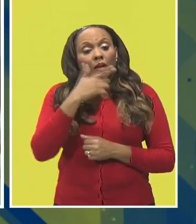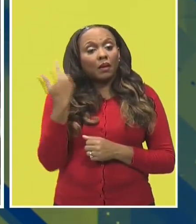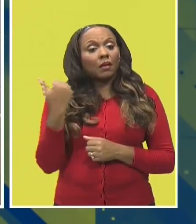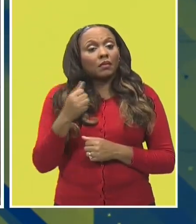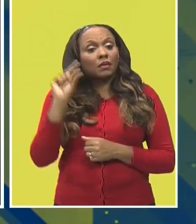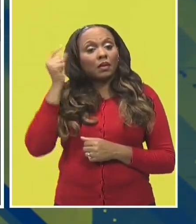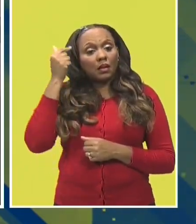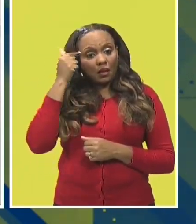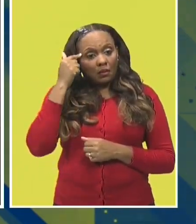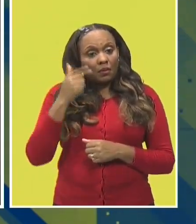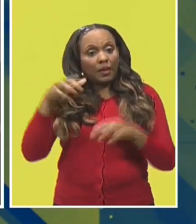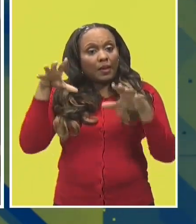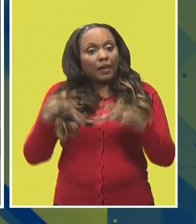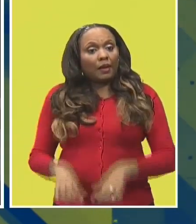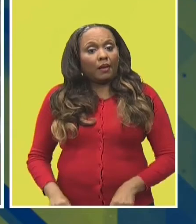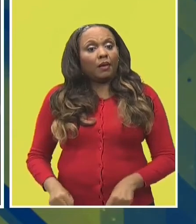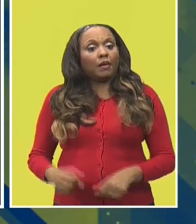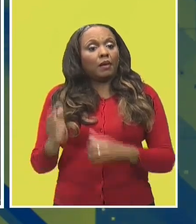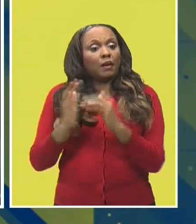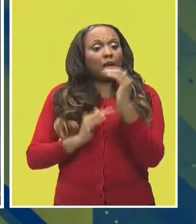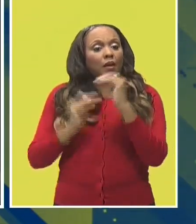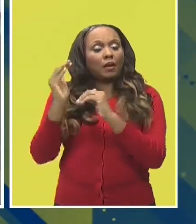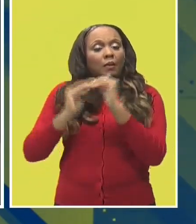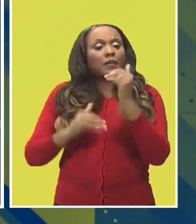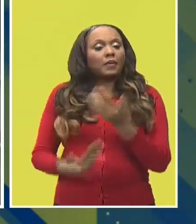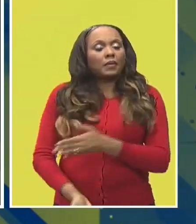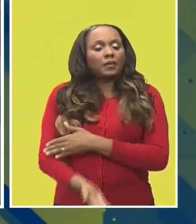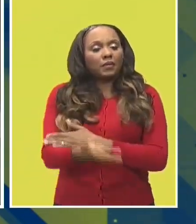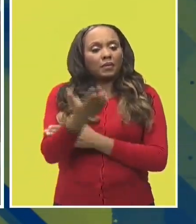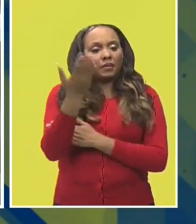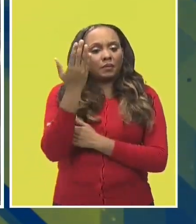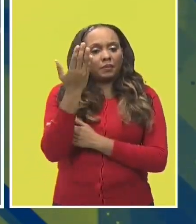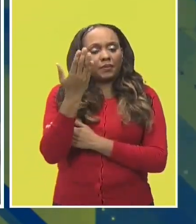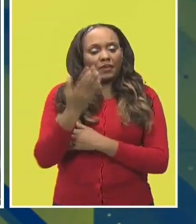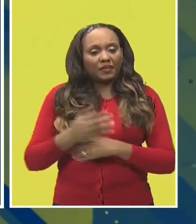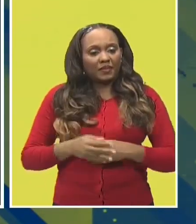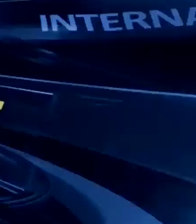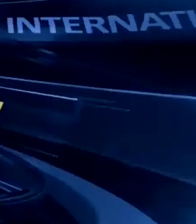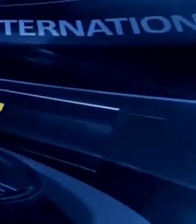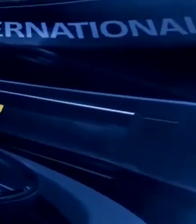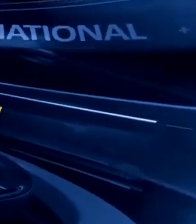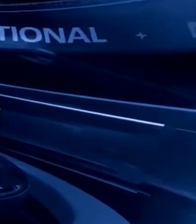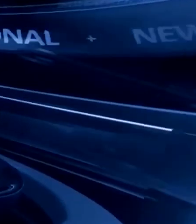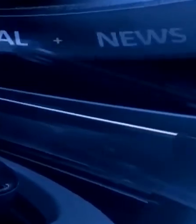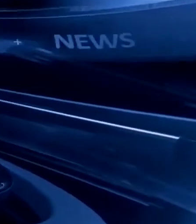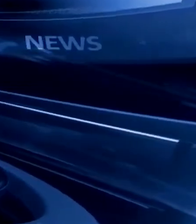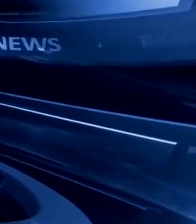announced government's intention to take possession of the building occupied by the liquidation center.